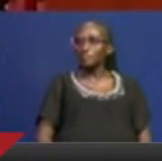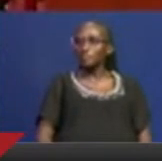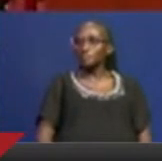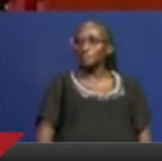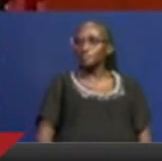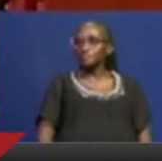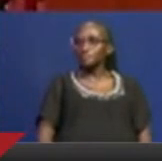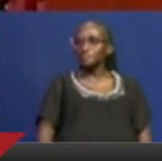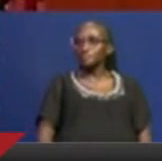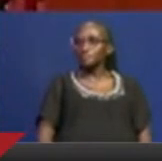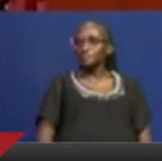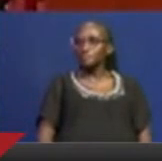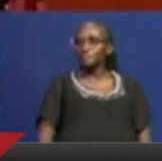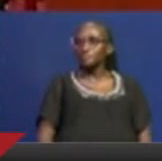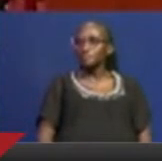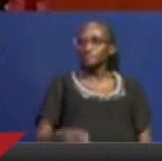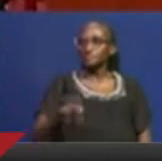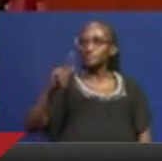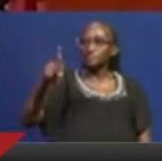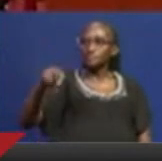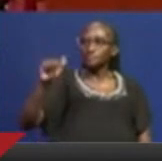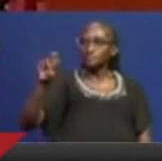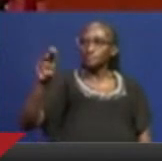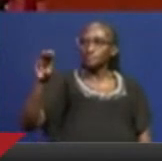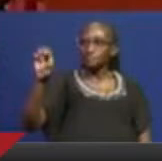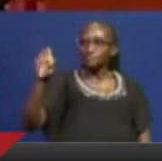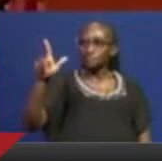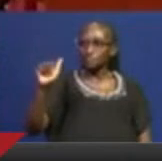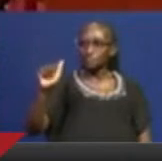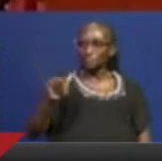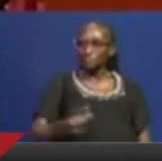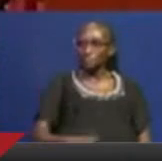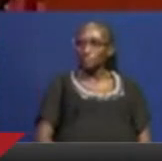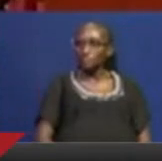Embu County Double N Pamela Njoki.